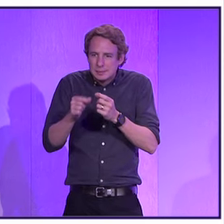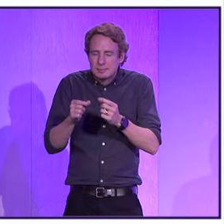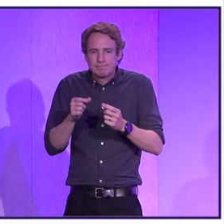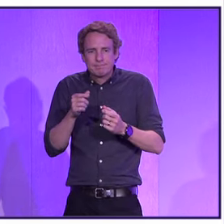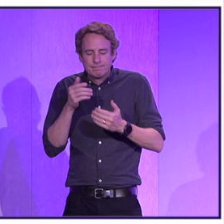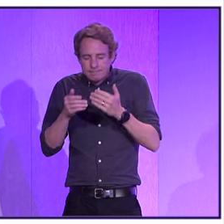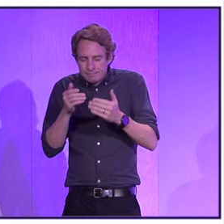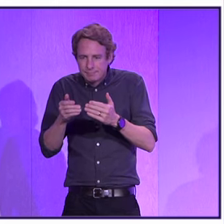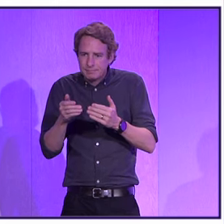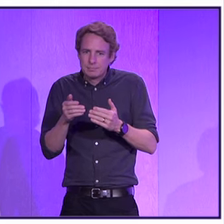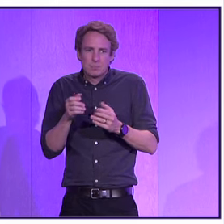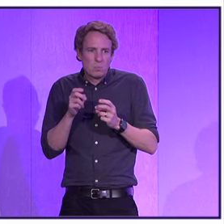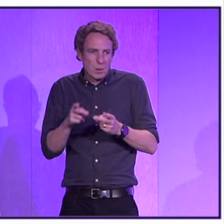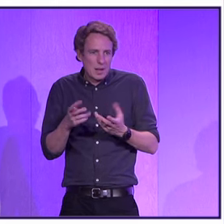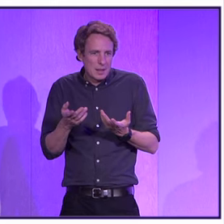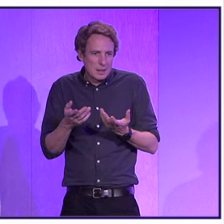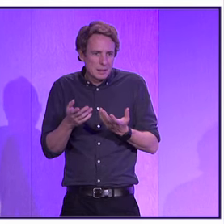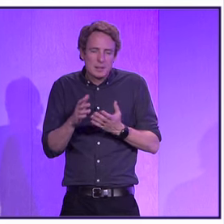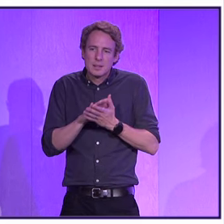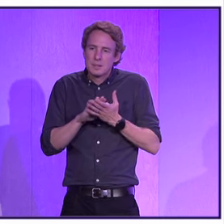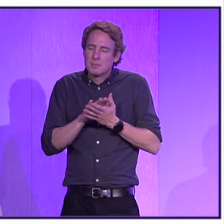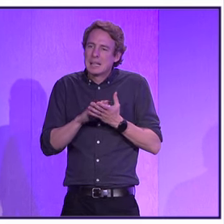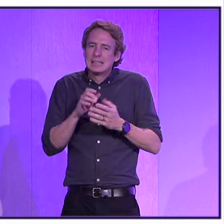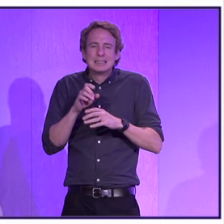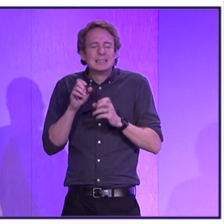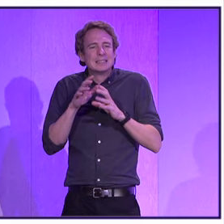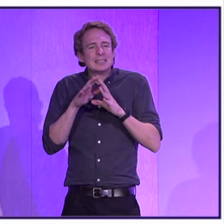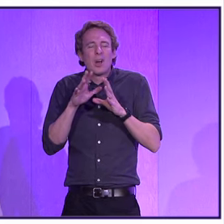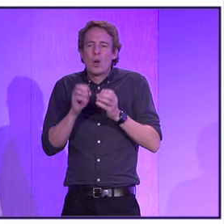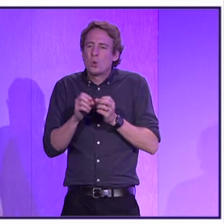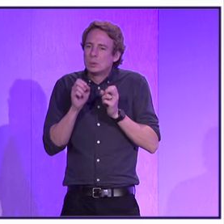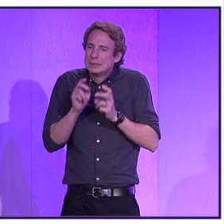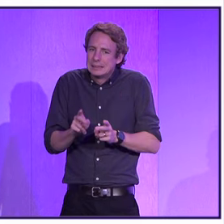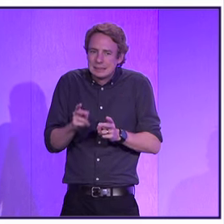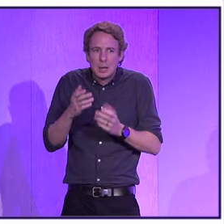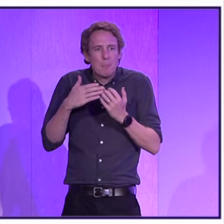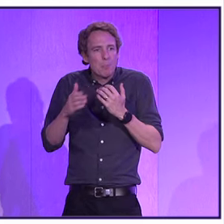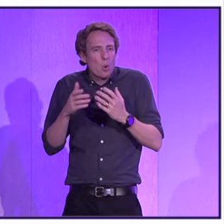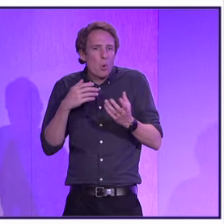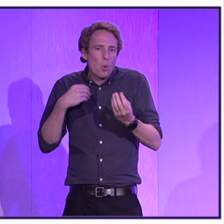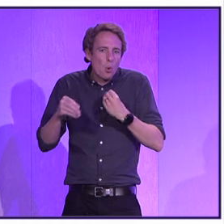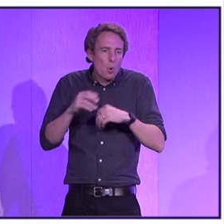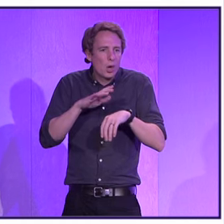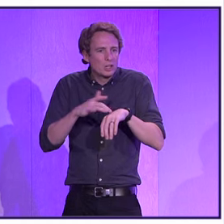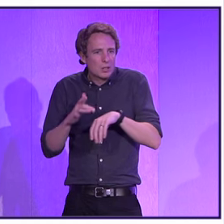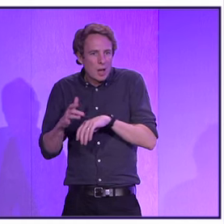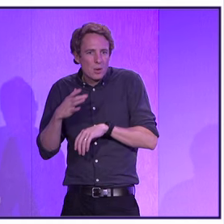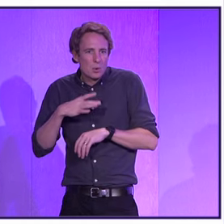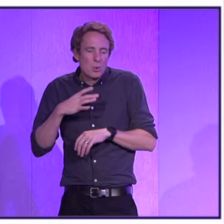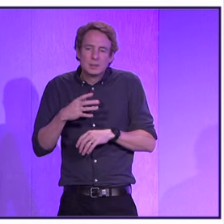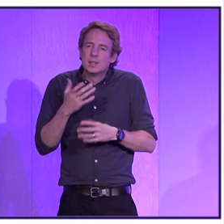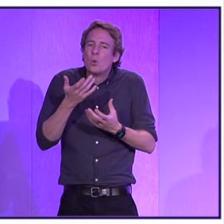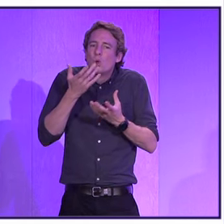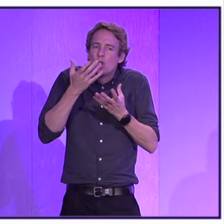and incremental fashion, as systems began to strive for greater agility, learning started to happen